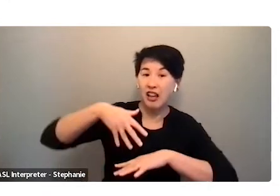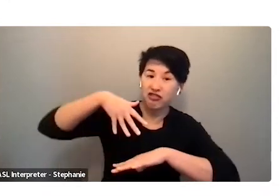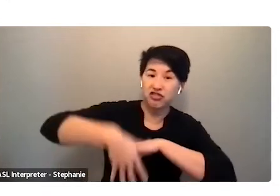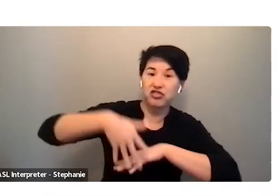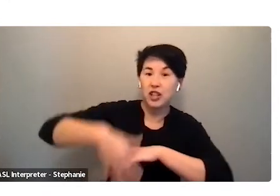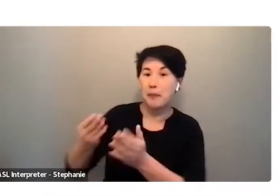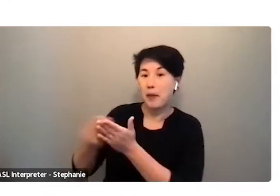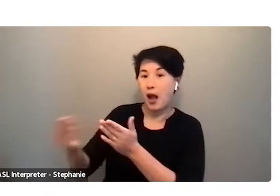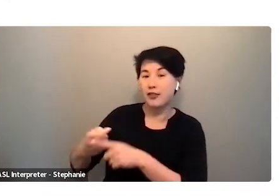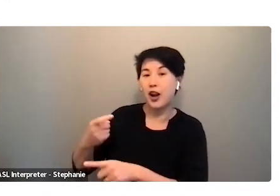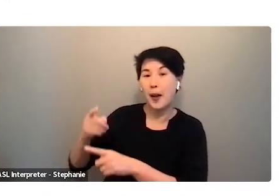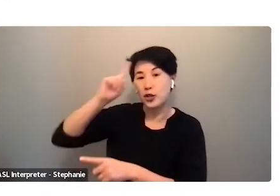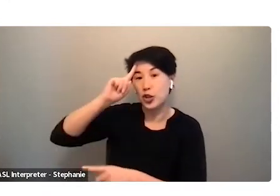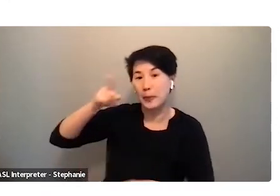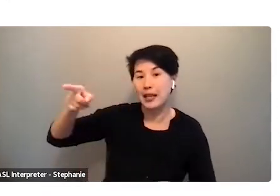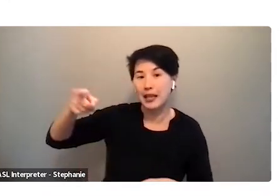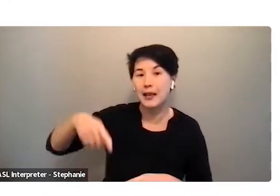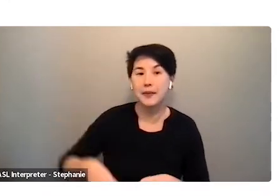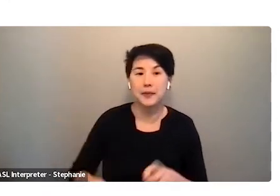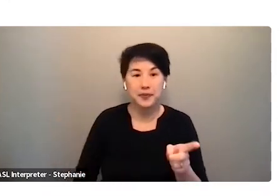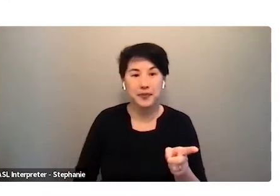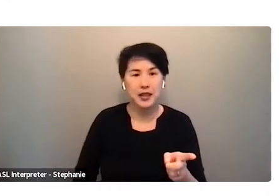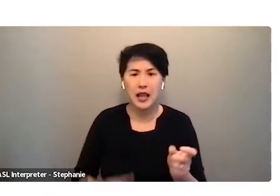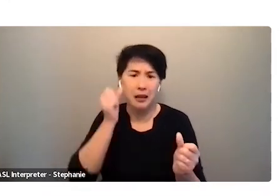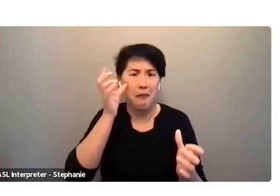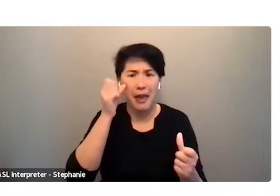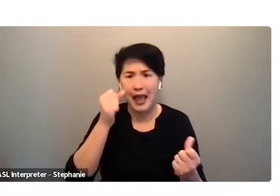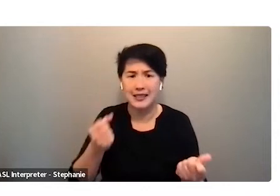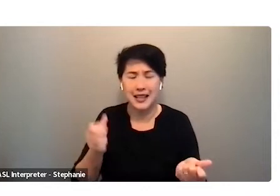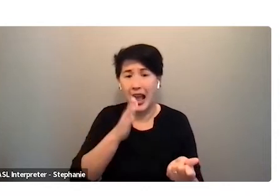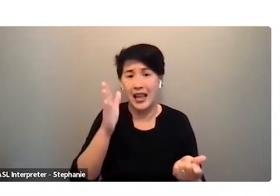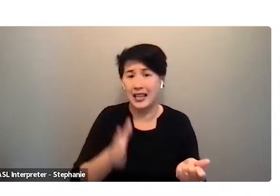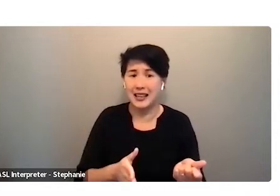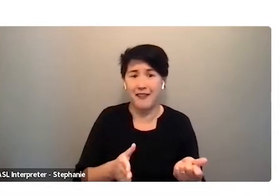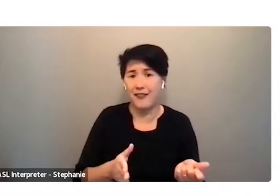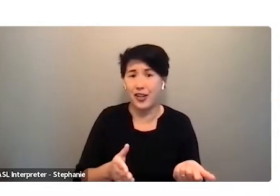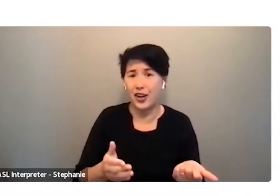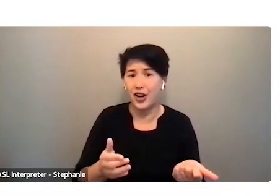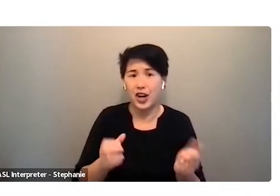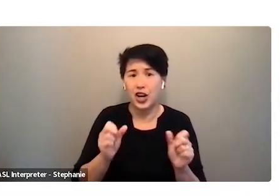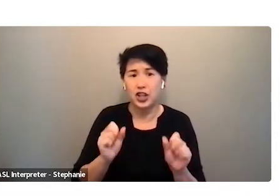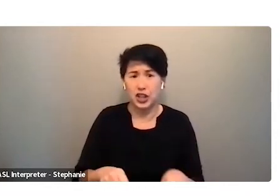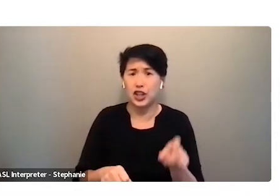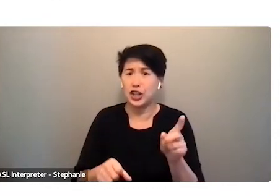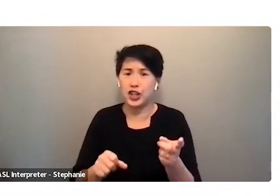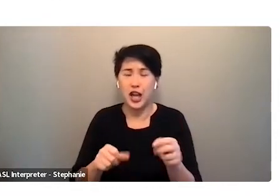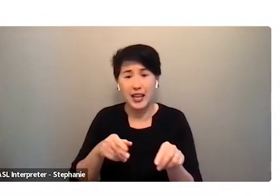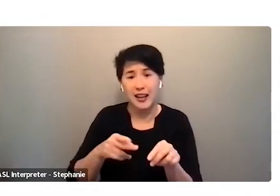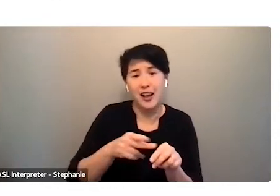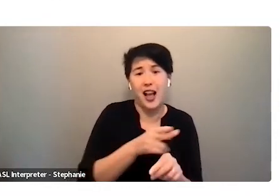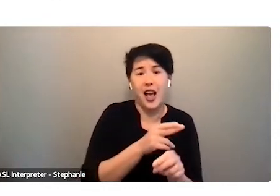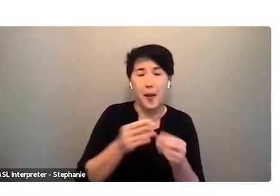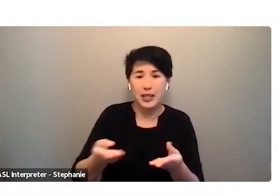Germany. And yeah, it was amazing, because I hadn't ever managed to get a material to be that fine before and